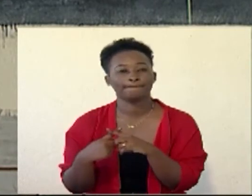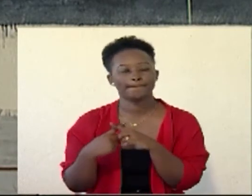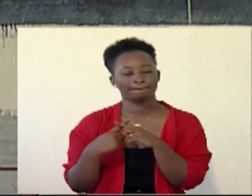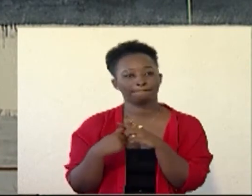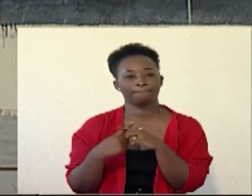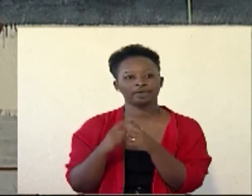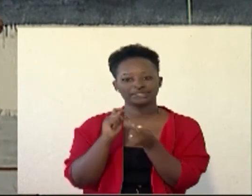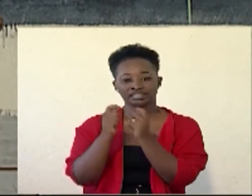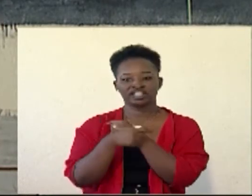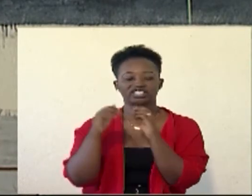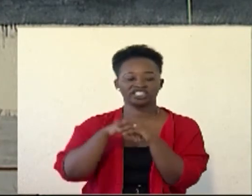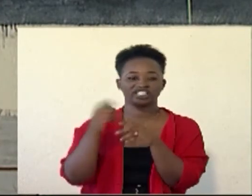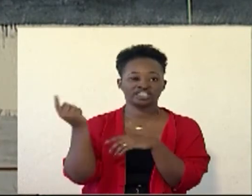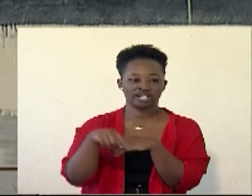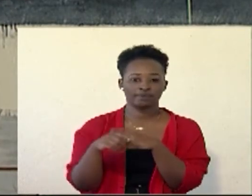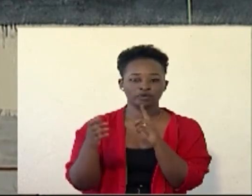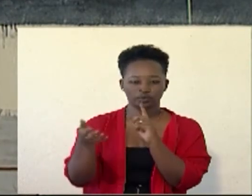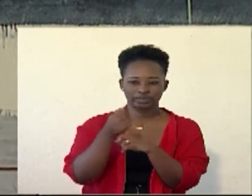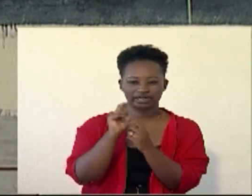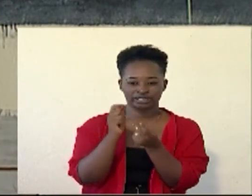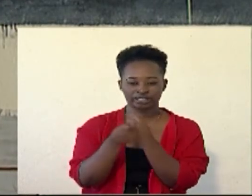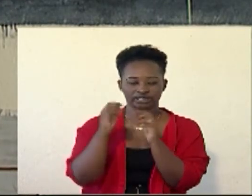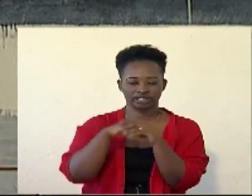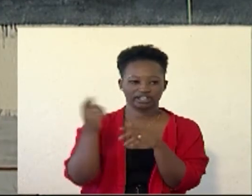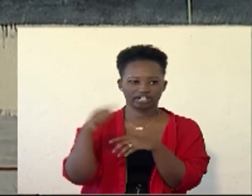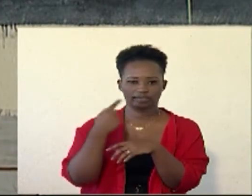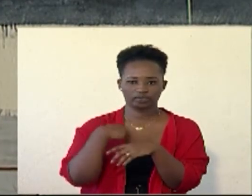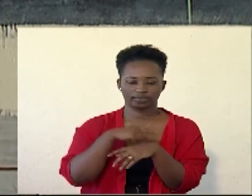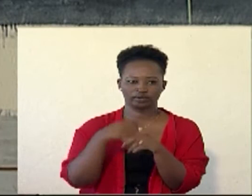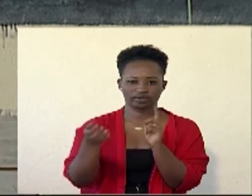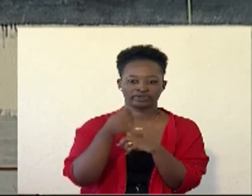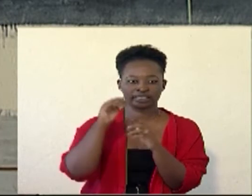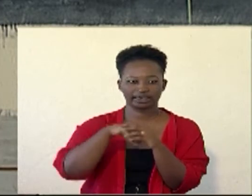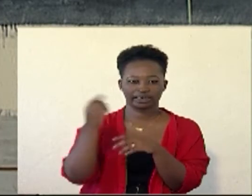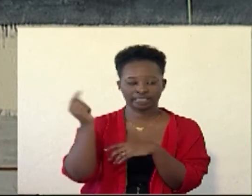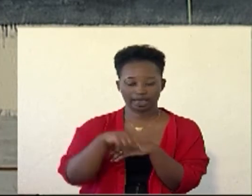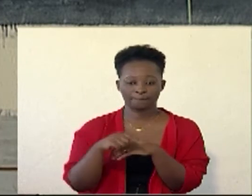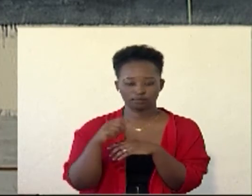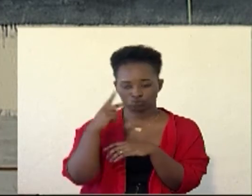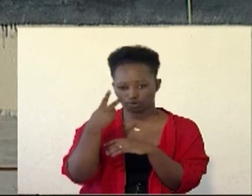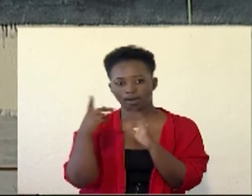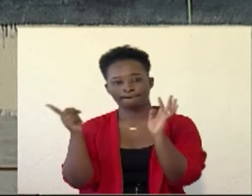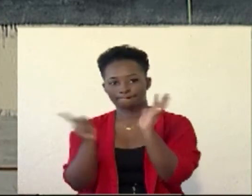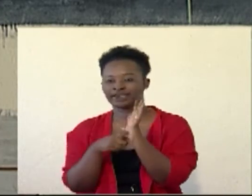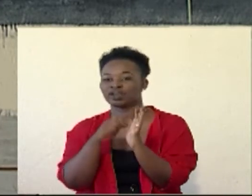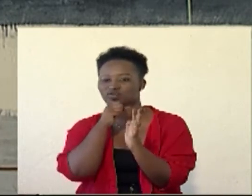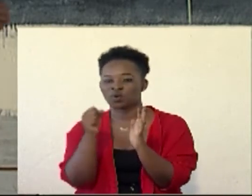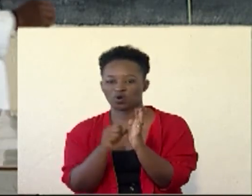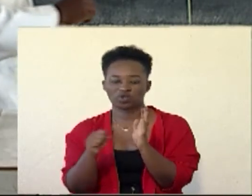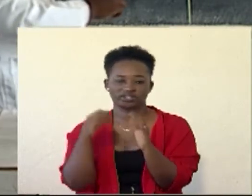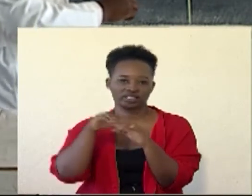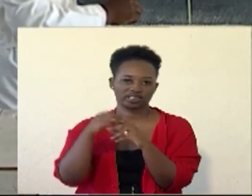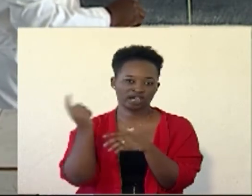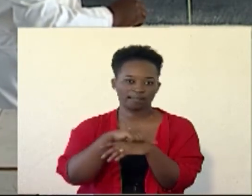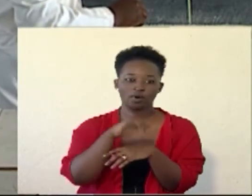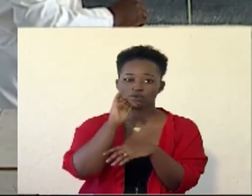it is change in income. And to get the change in income, we shall get income 2, the new income, minus the old income. And income 2